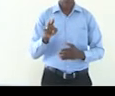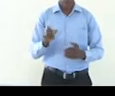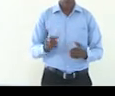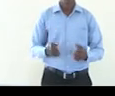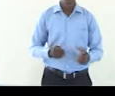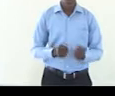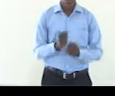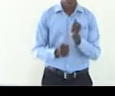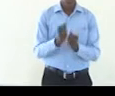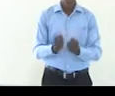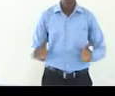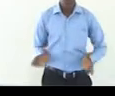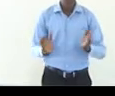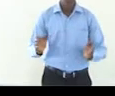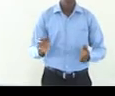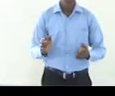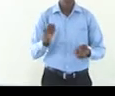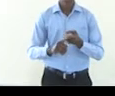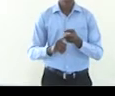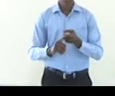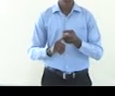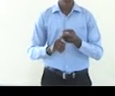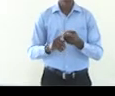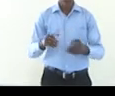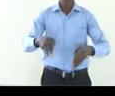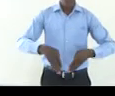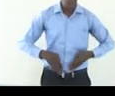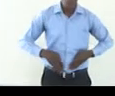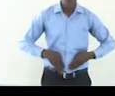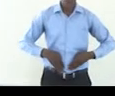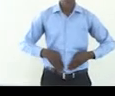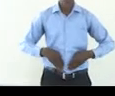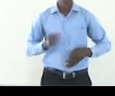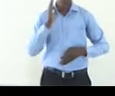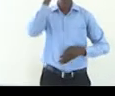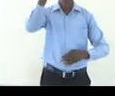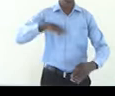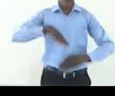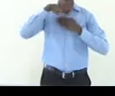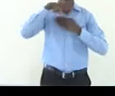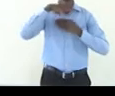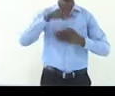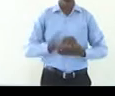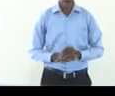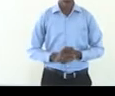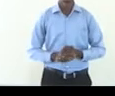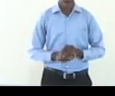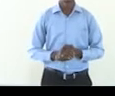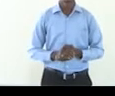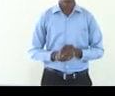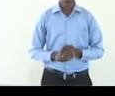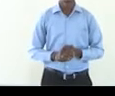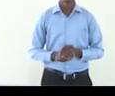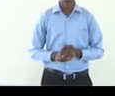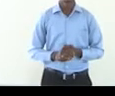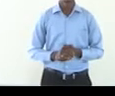us to embrace deferred gratification rather than the instant gratification that my people are always